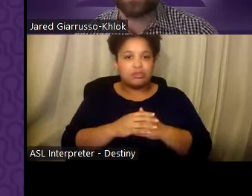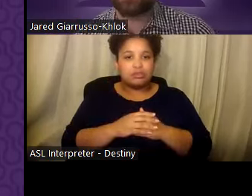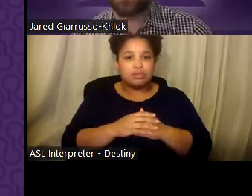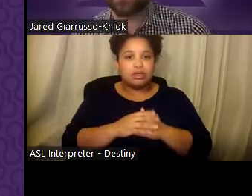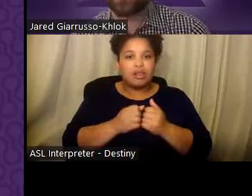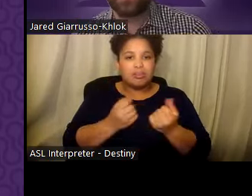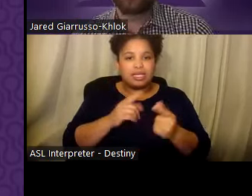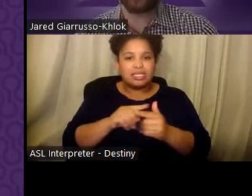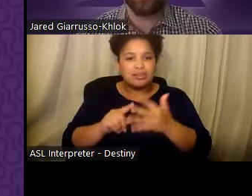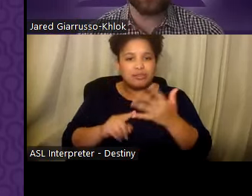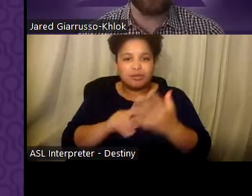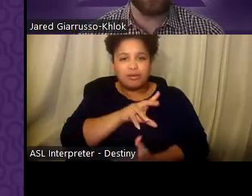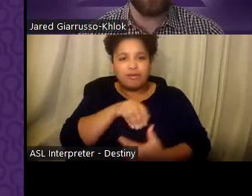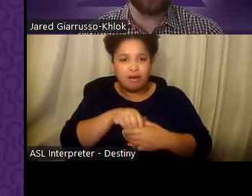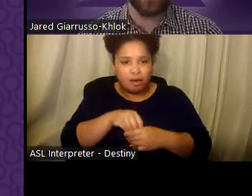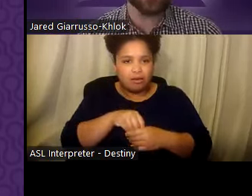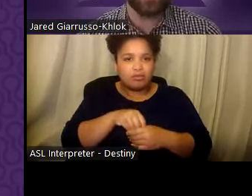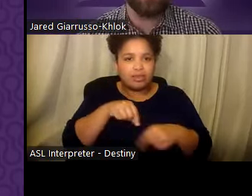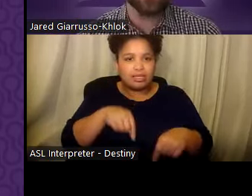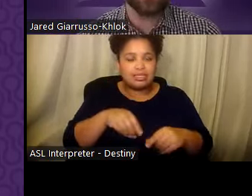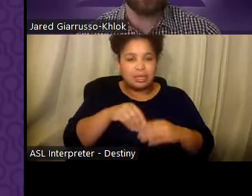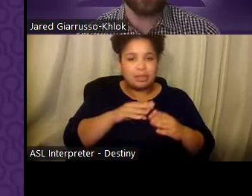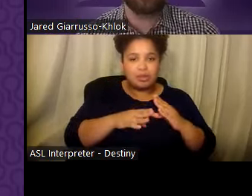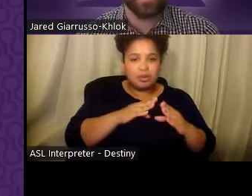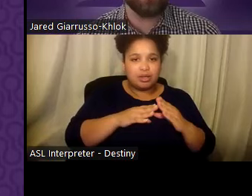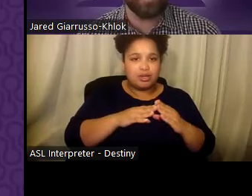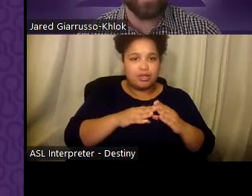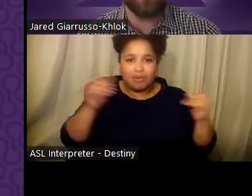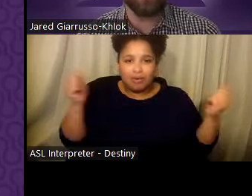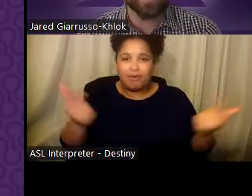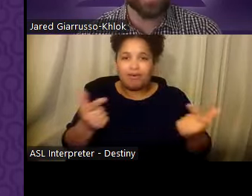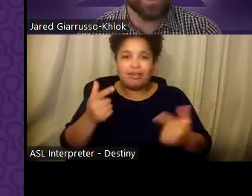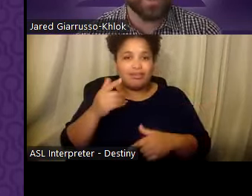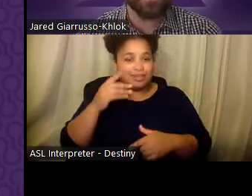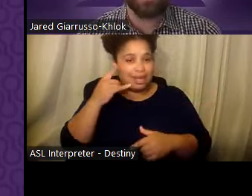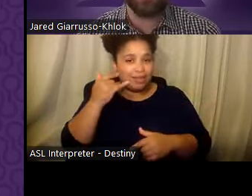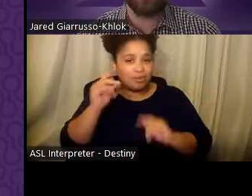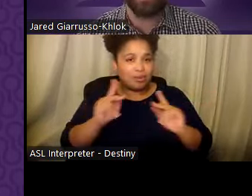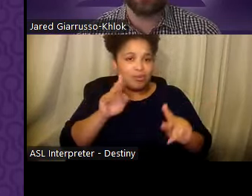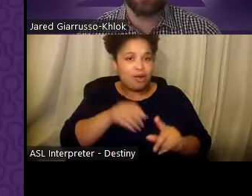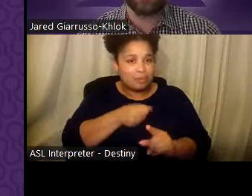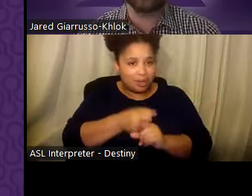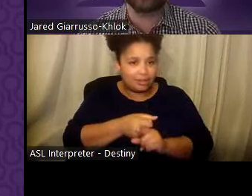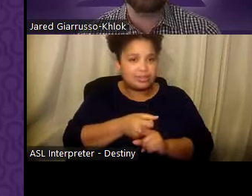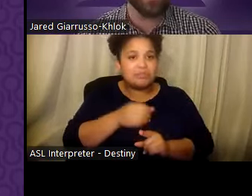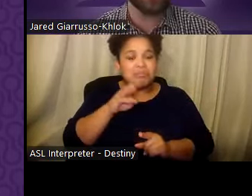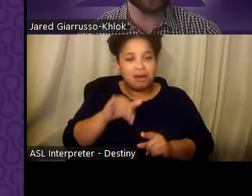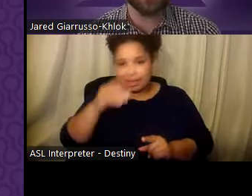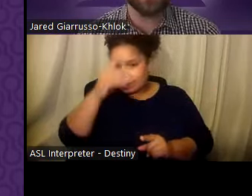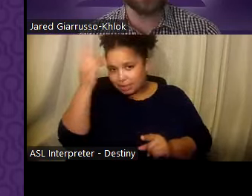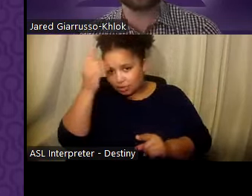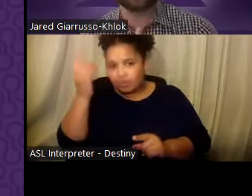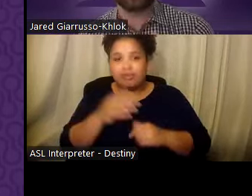by dementia. So, I think by our next advisory committee meeting, we'll have more to share, likely a bill